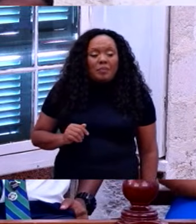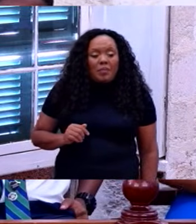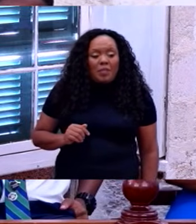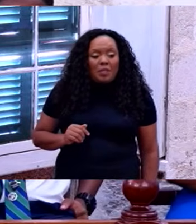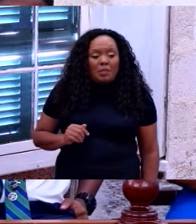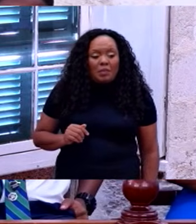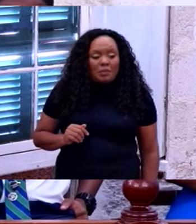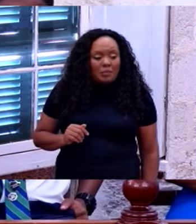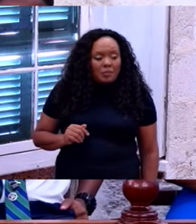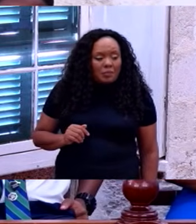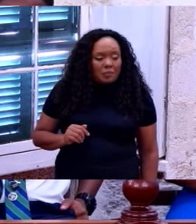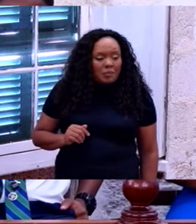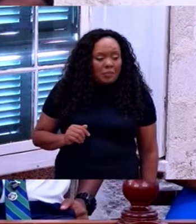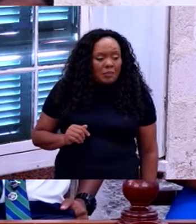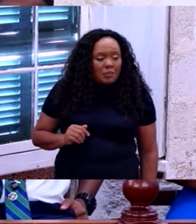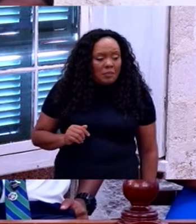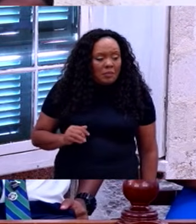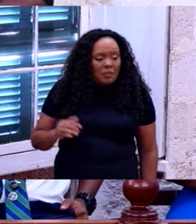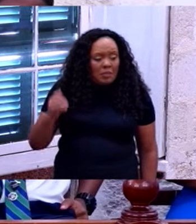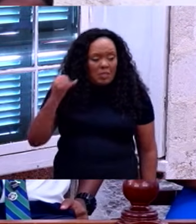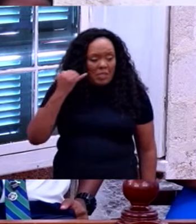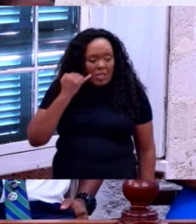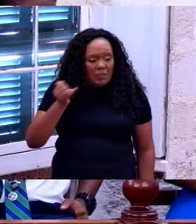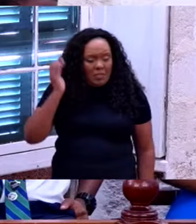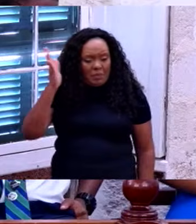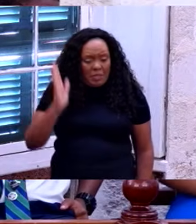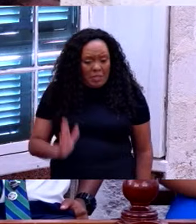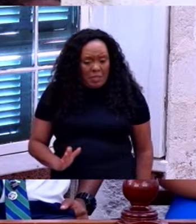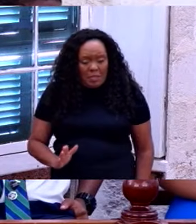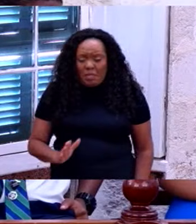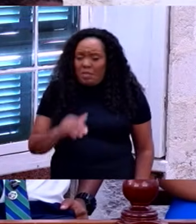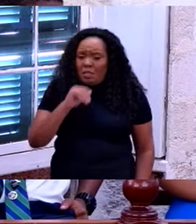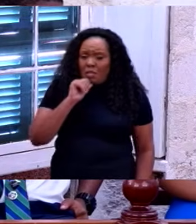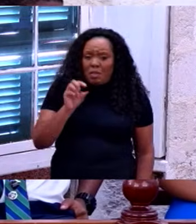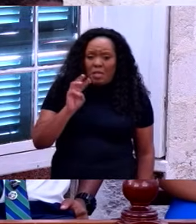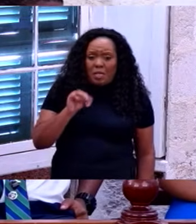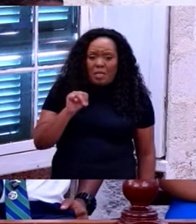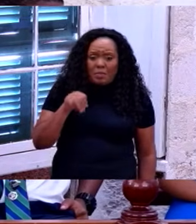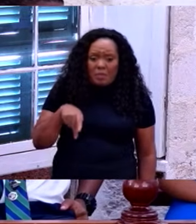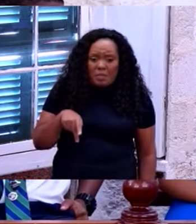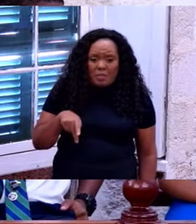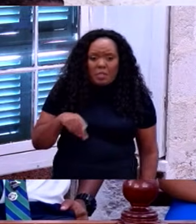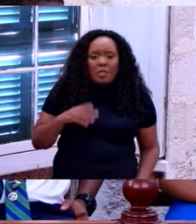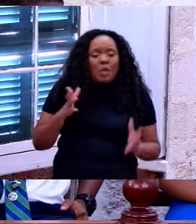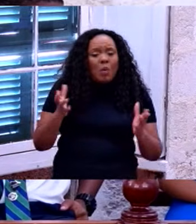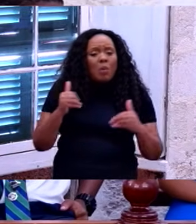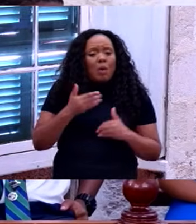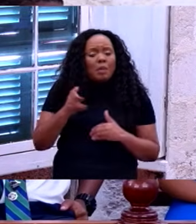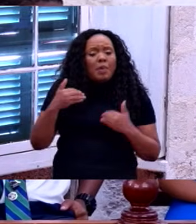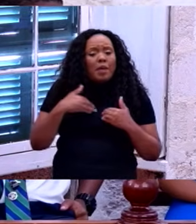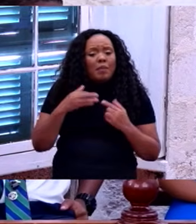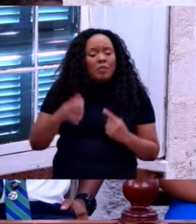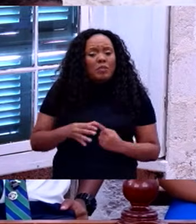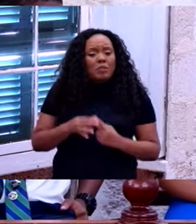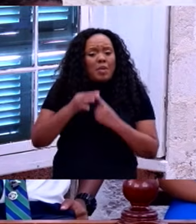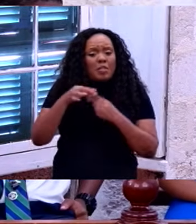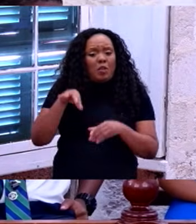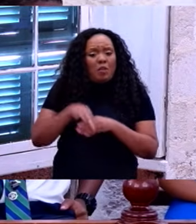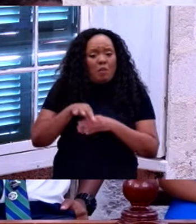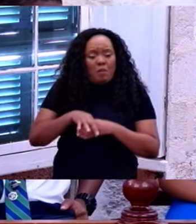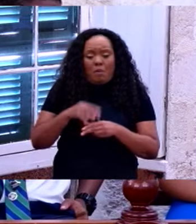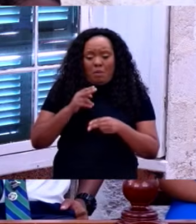not going to be a member of Parliament, is going to have a casting vote. So we are creating a